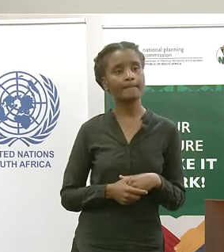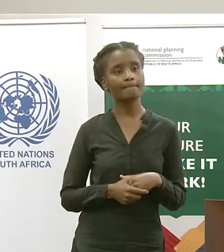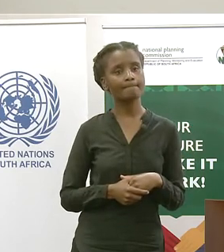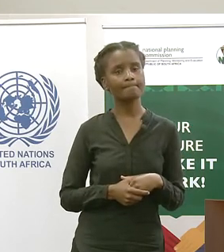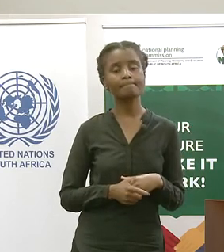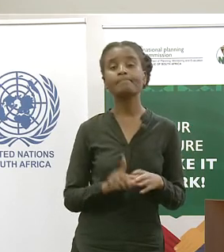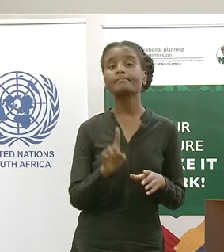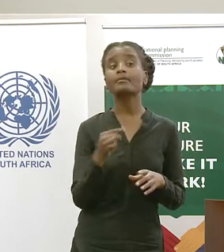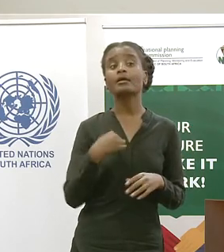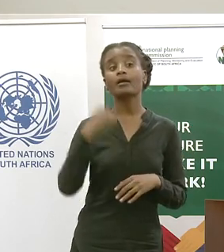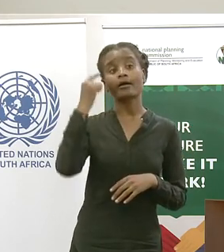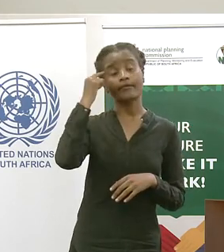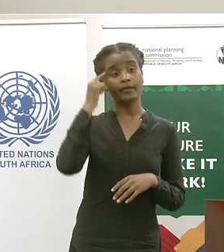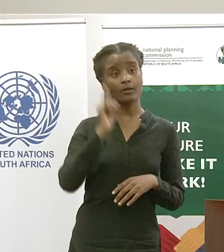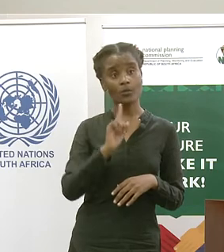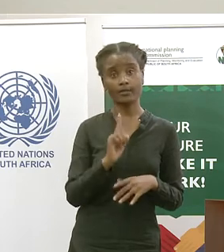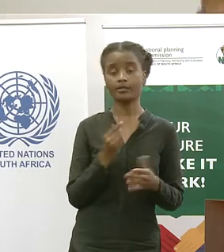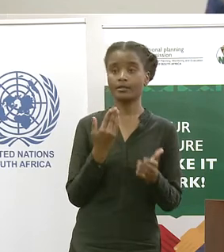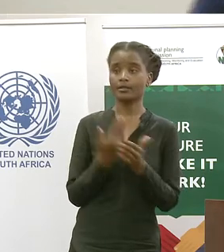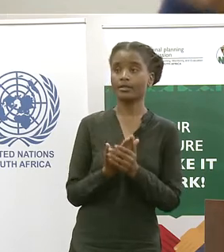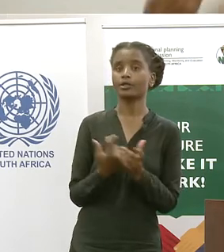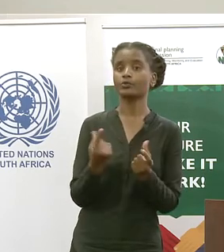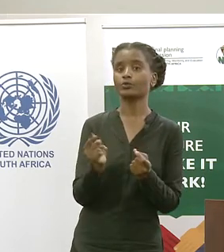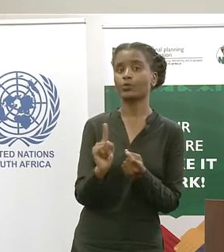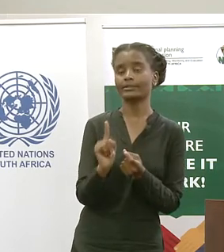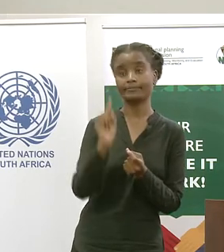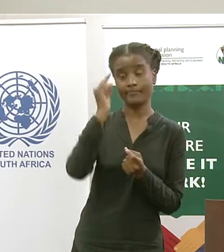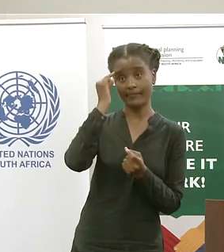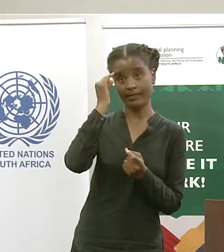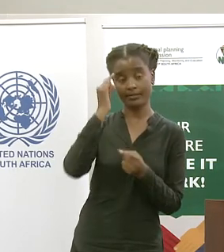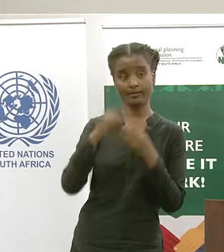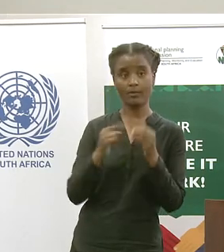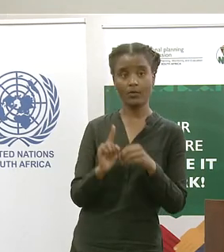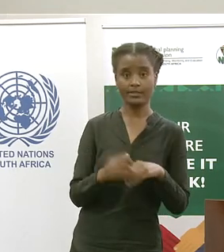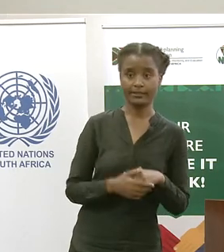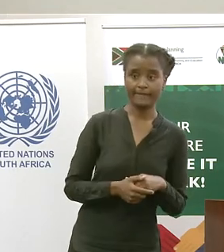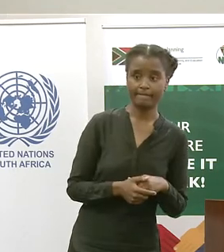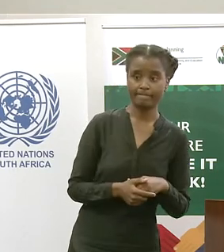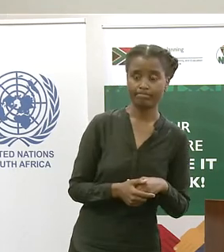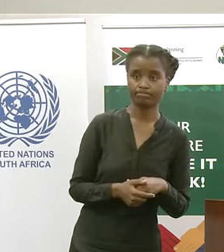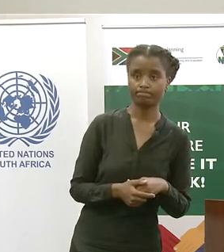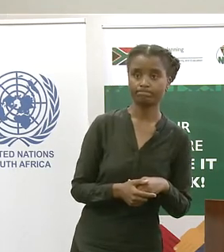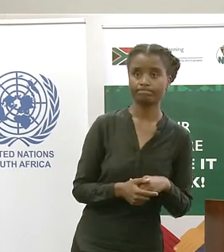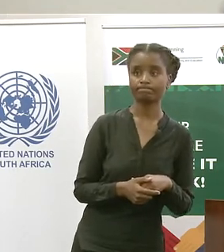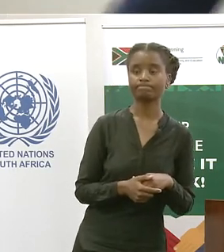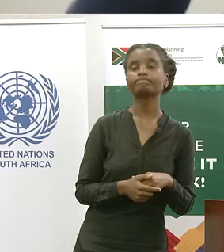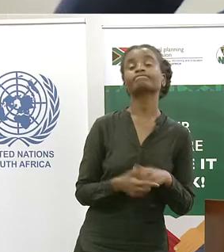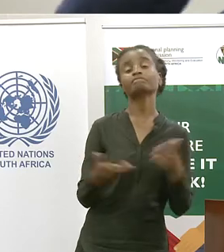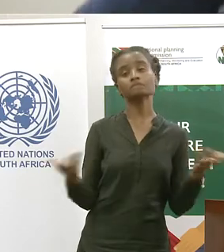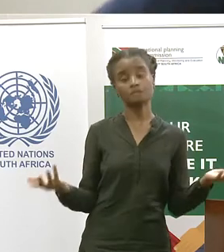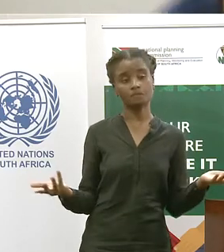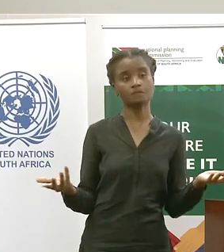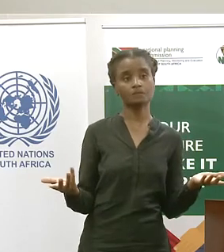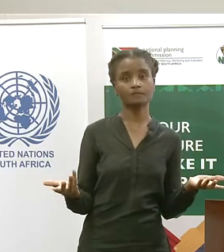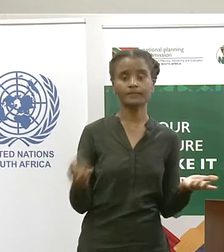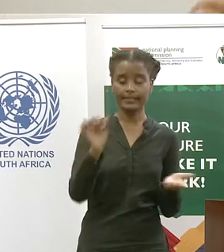what I think we can use and we can think about that is that, yes,